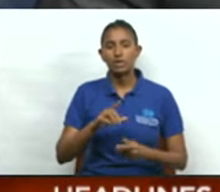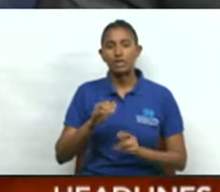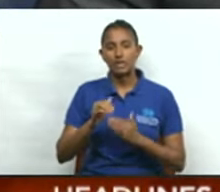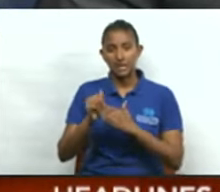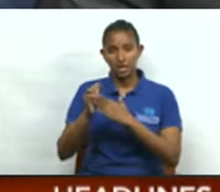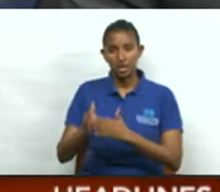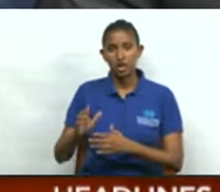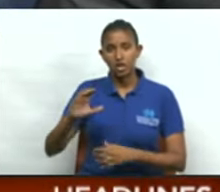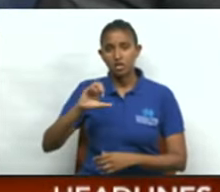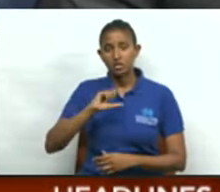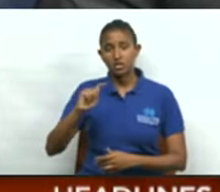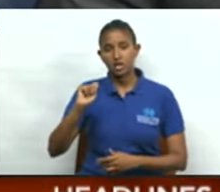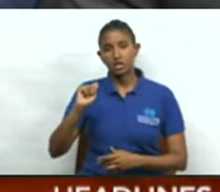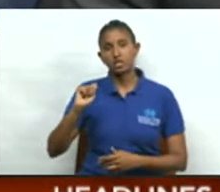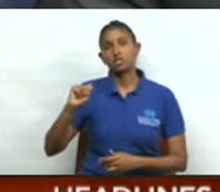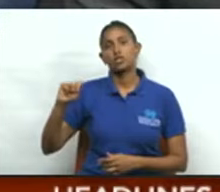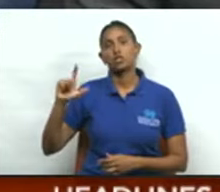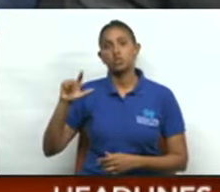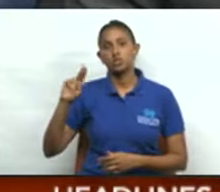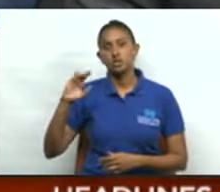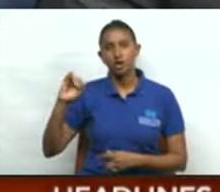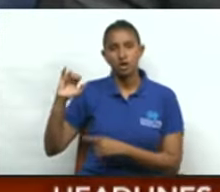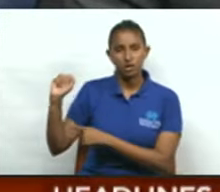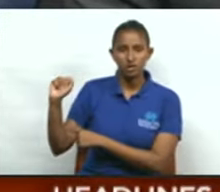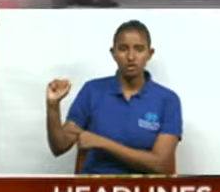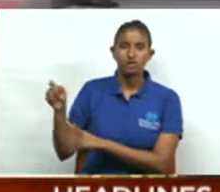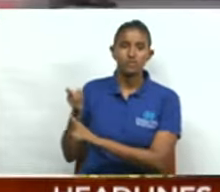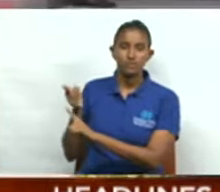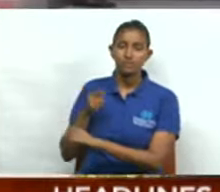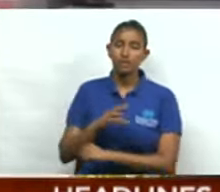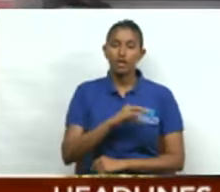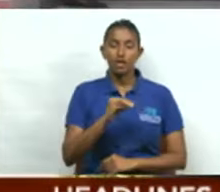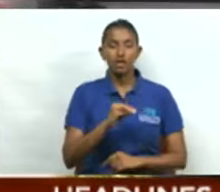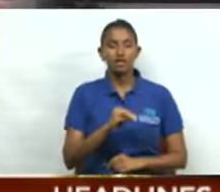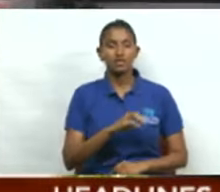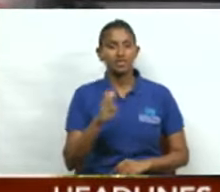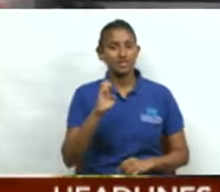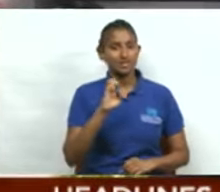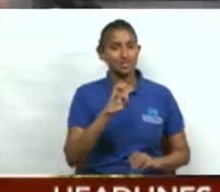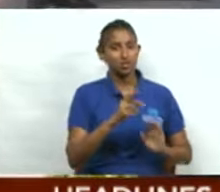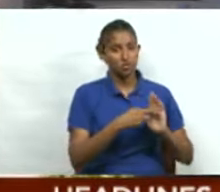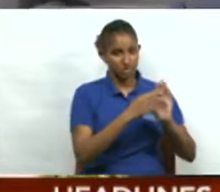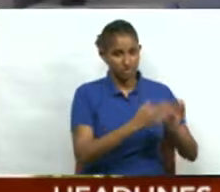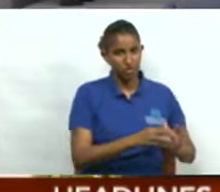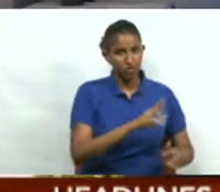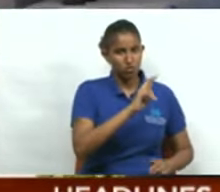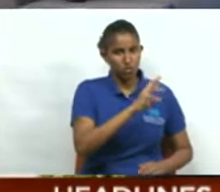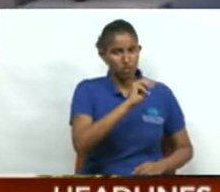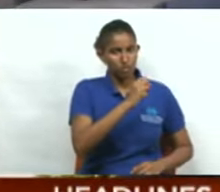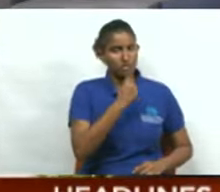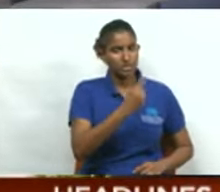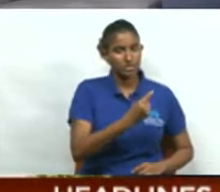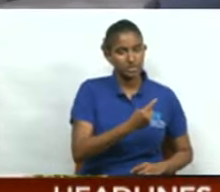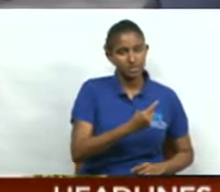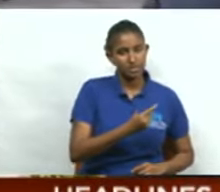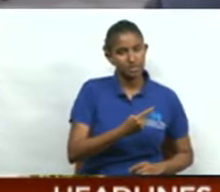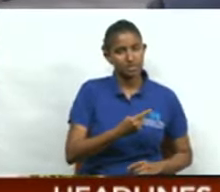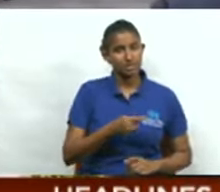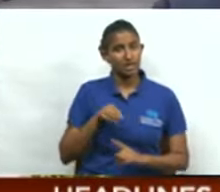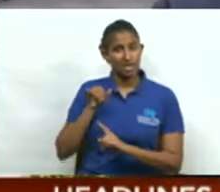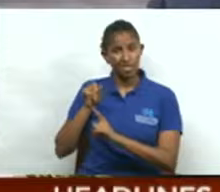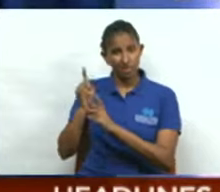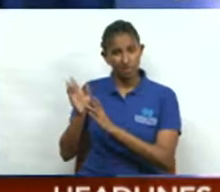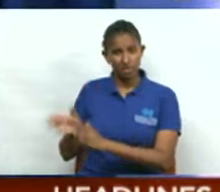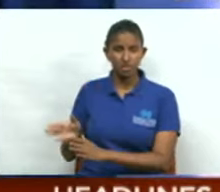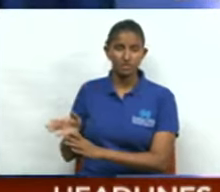with CNC3 News outside the Parliament today, Oropouche East MP Dr. Rudal Munilal said Chastany was in Trinidad and Tobago to